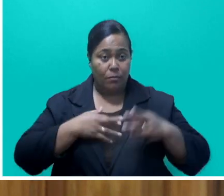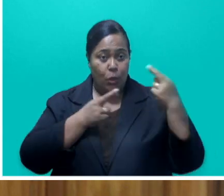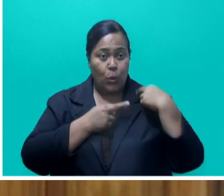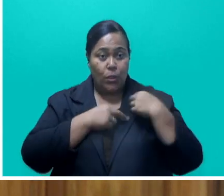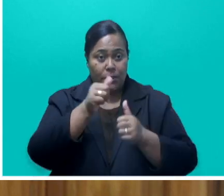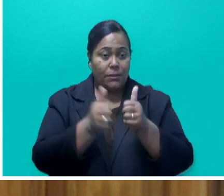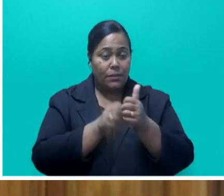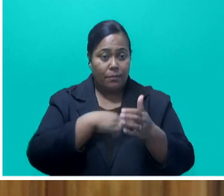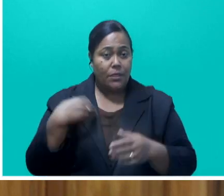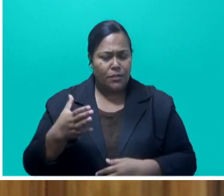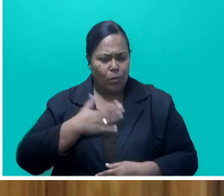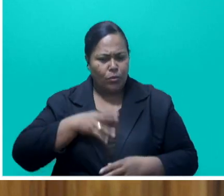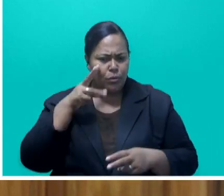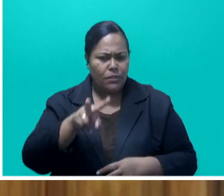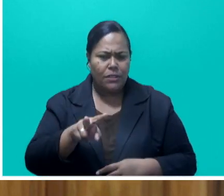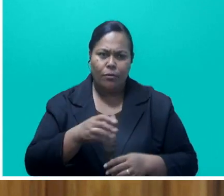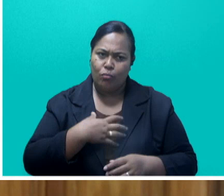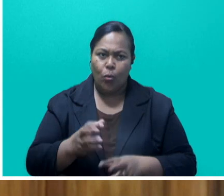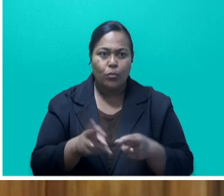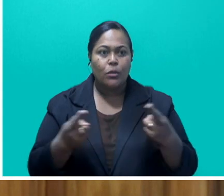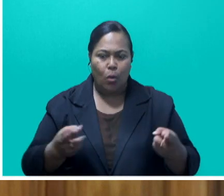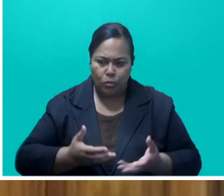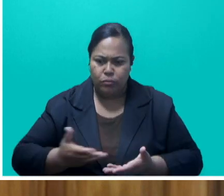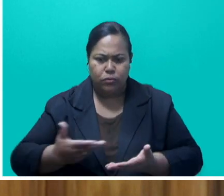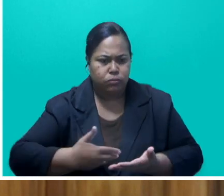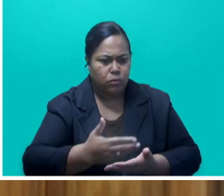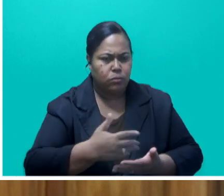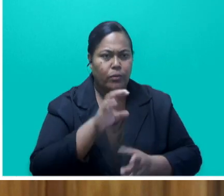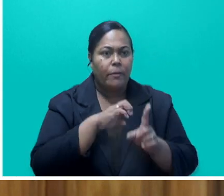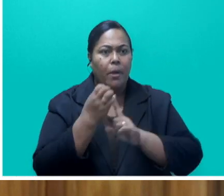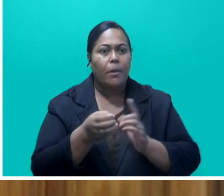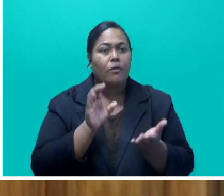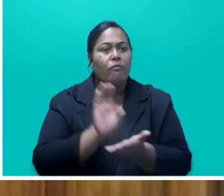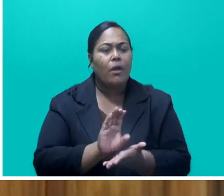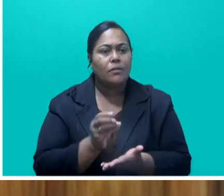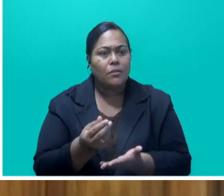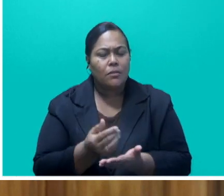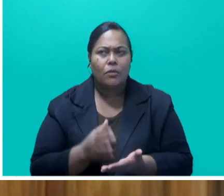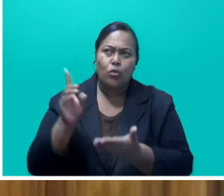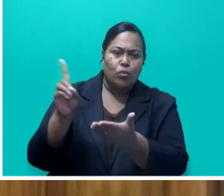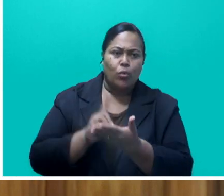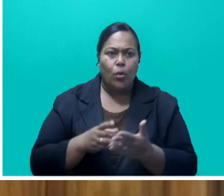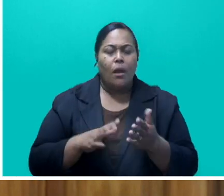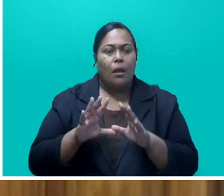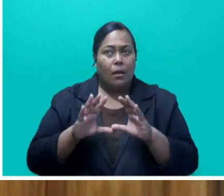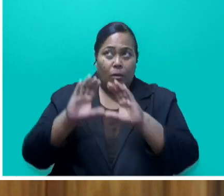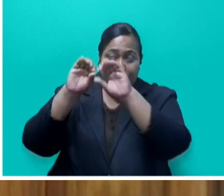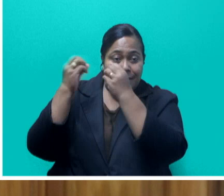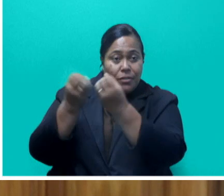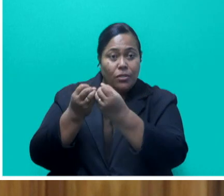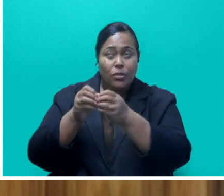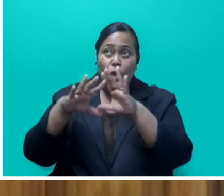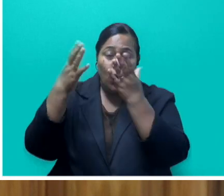would like to see if there's a greater resource mobilization of environmental funds provided by donor agencies, such as Global